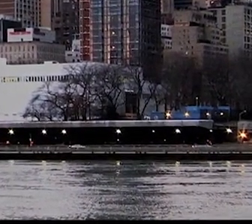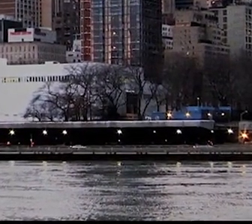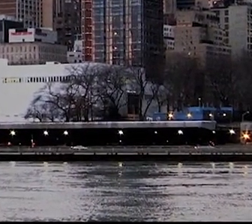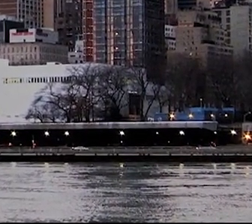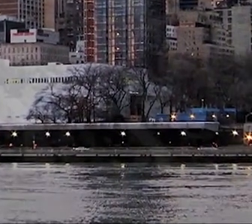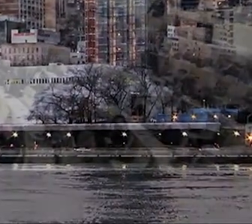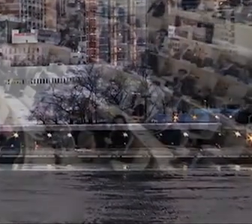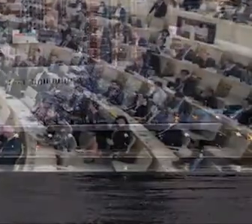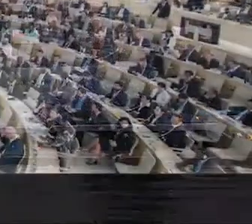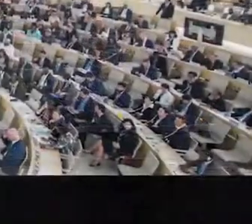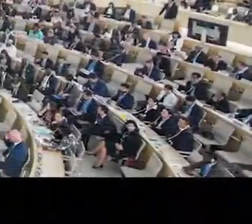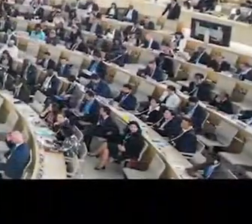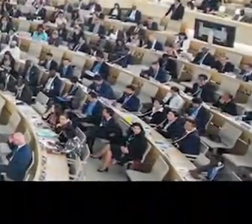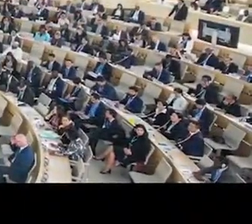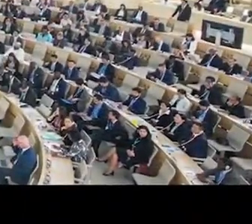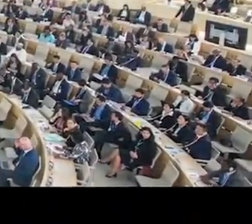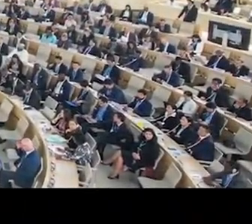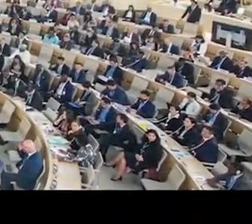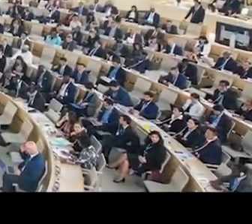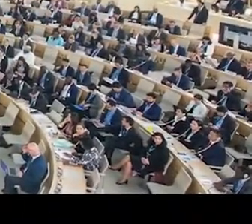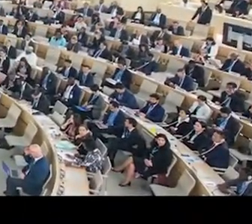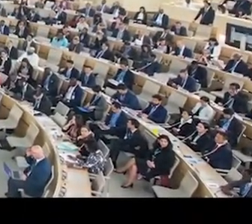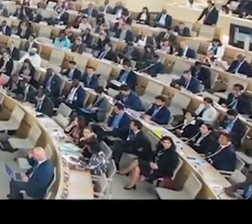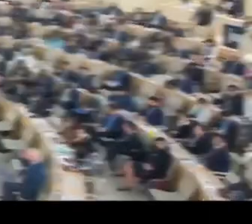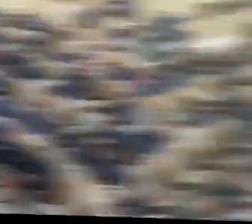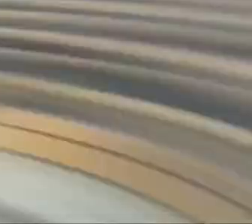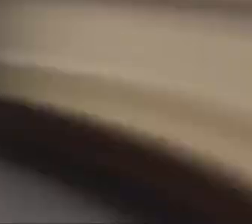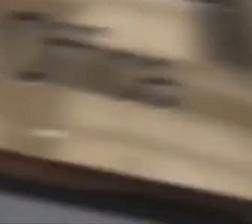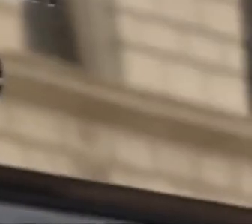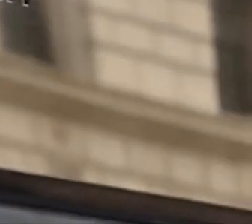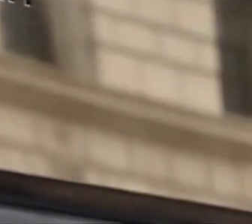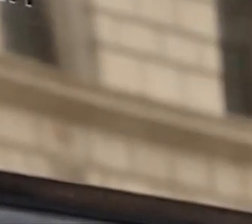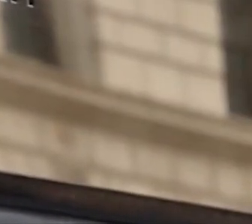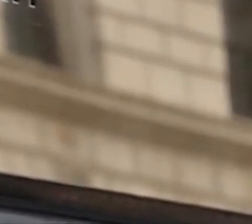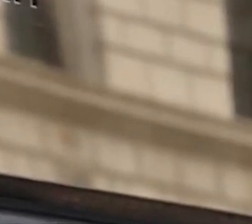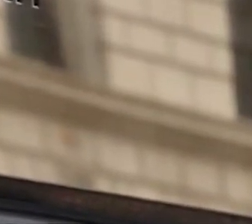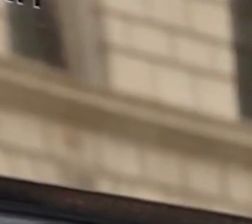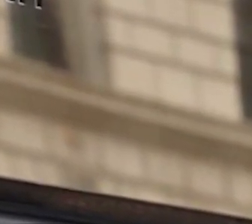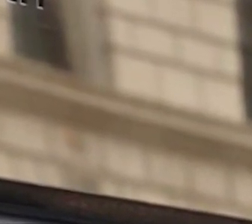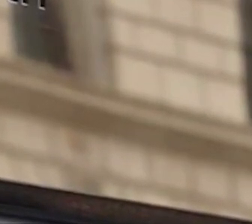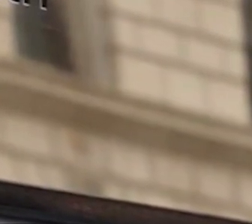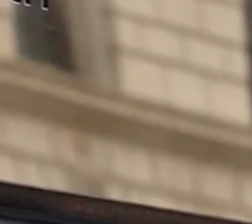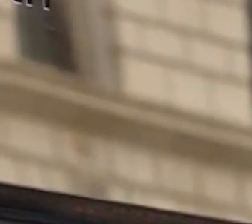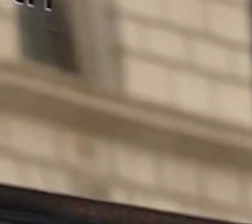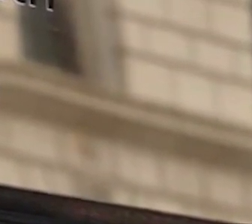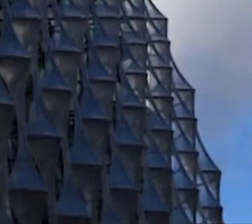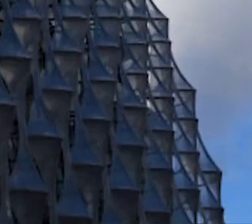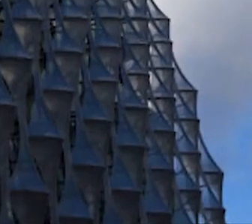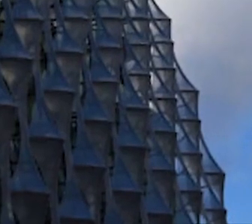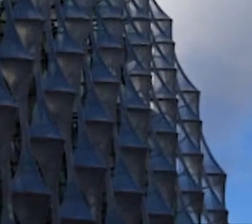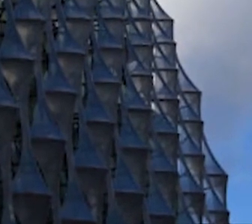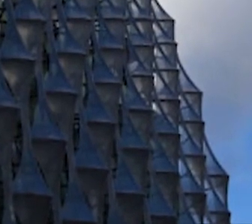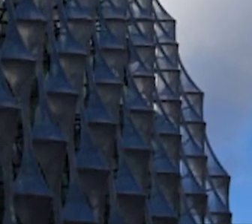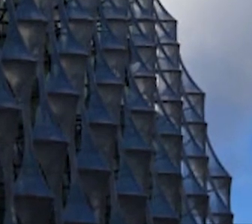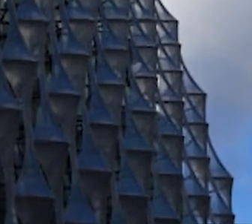the United Nations, with the UN Human Rights Council and elsewhere. Through these many initiatives, the party is also better